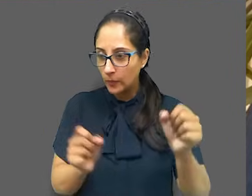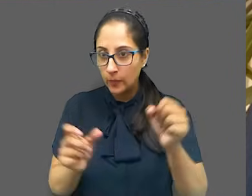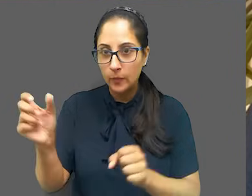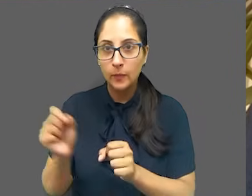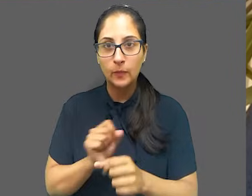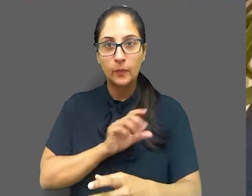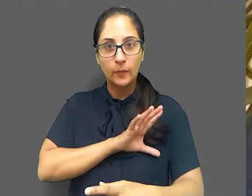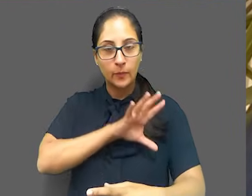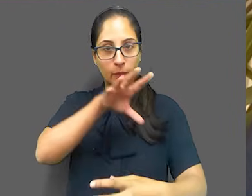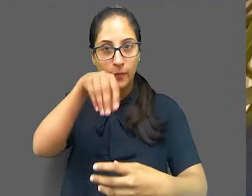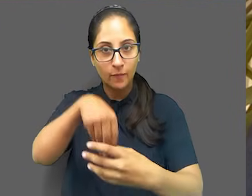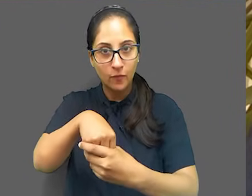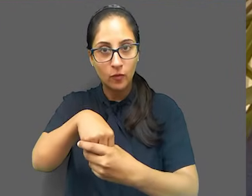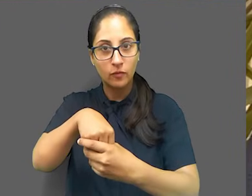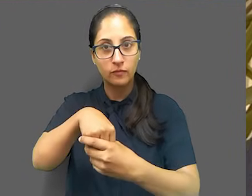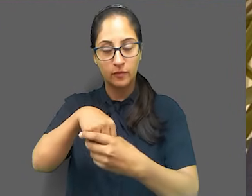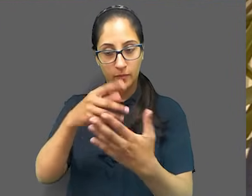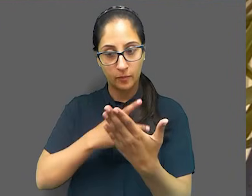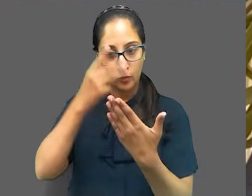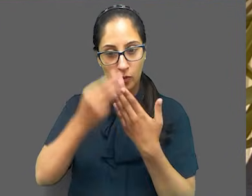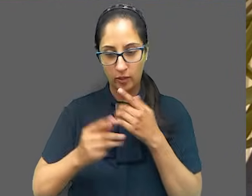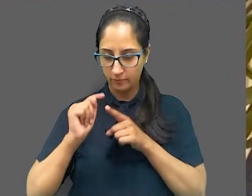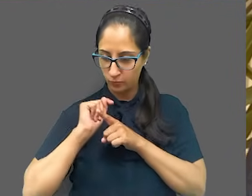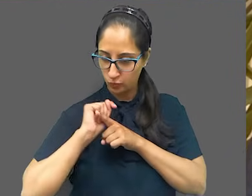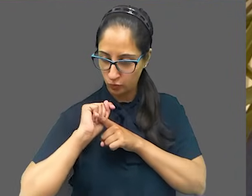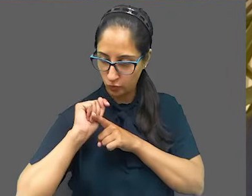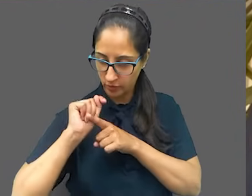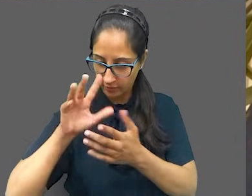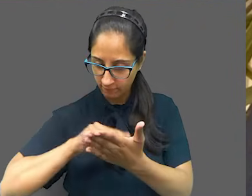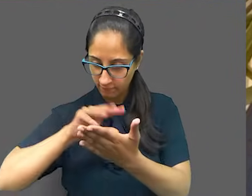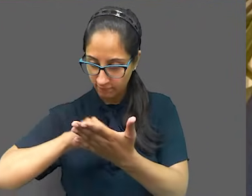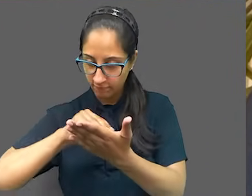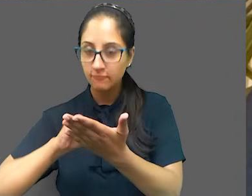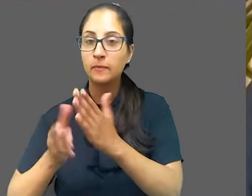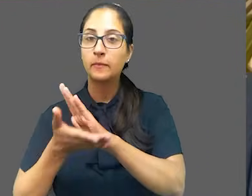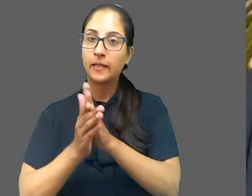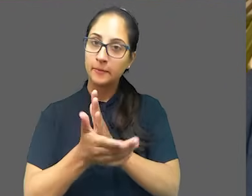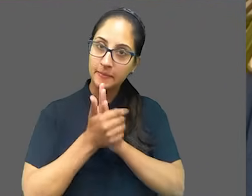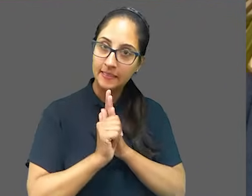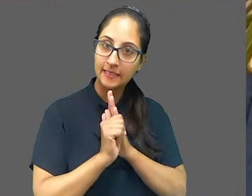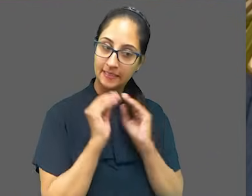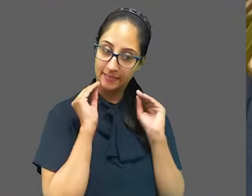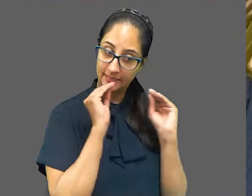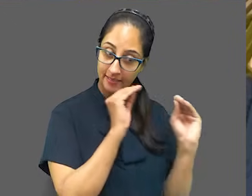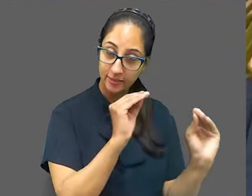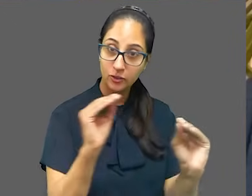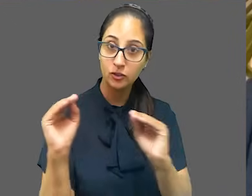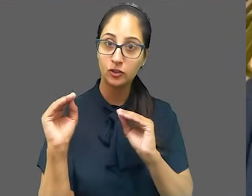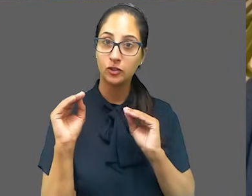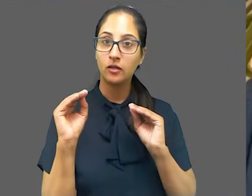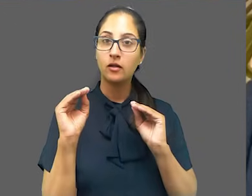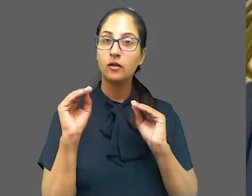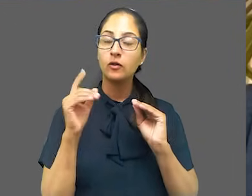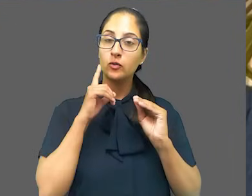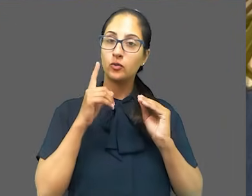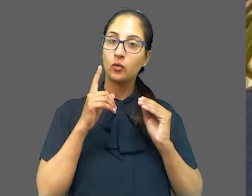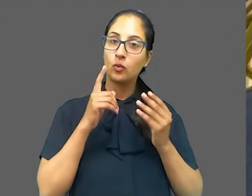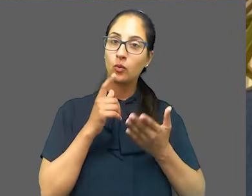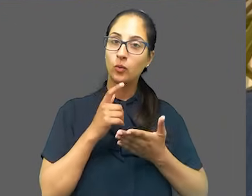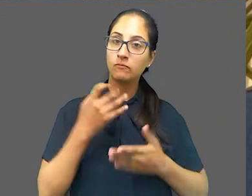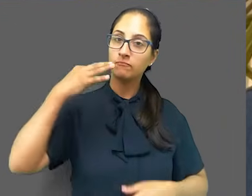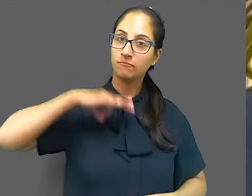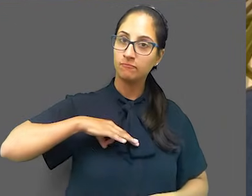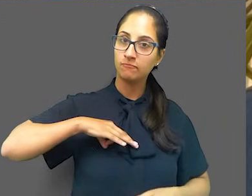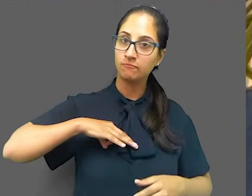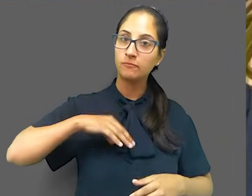women who would be able to take us where the tariqah is and where the